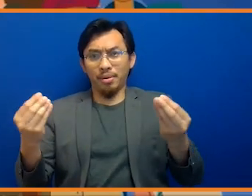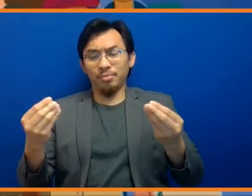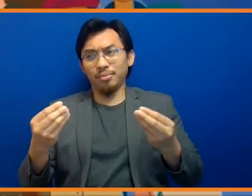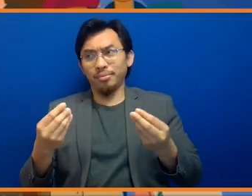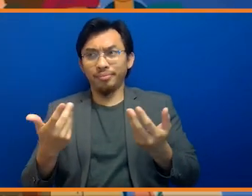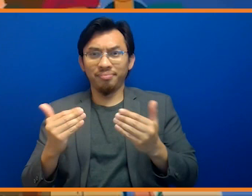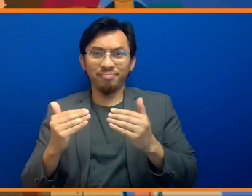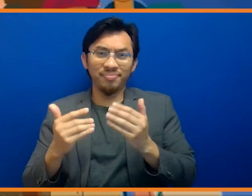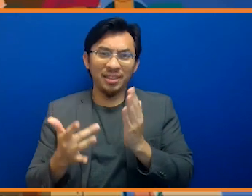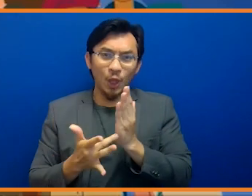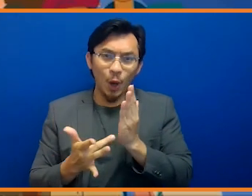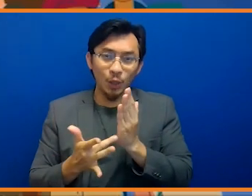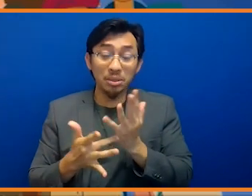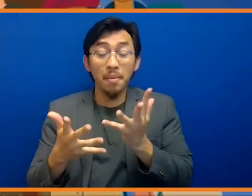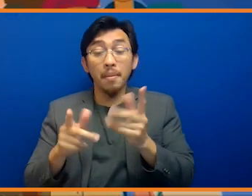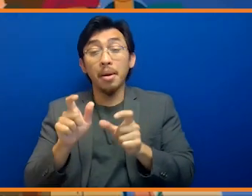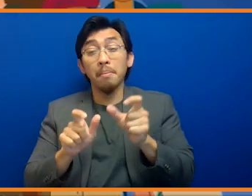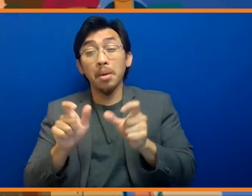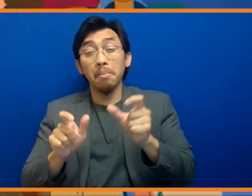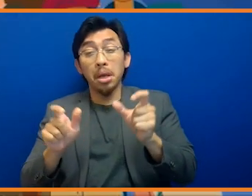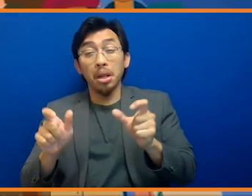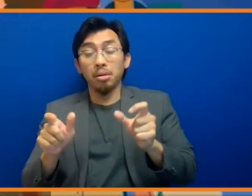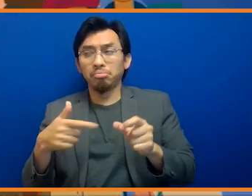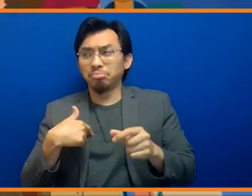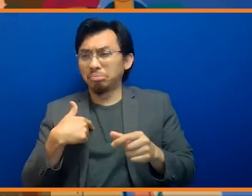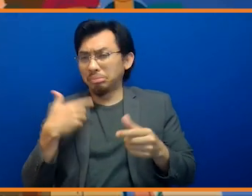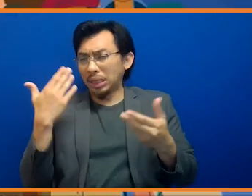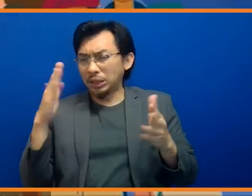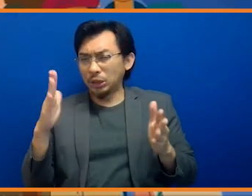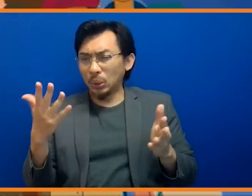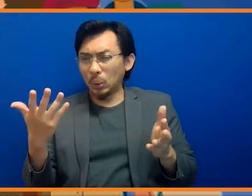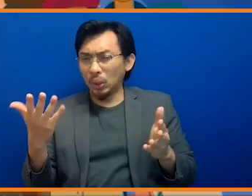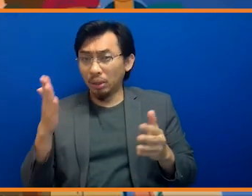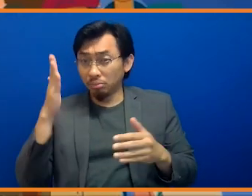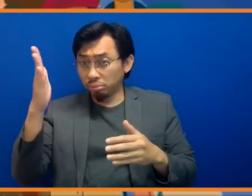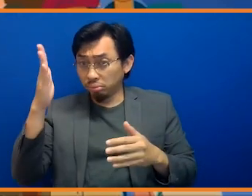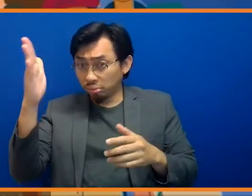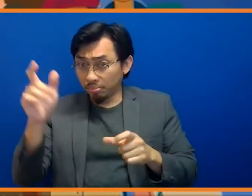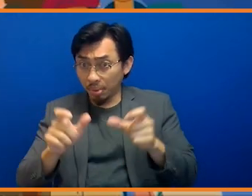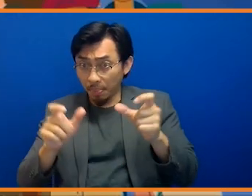technology. So maybe people, we don't know in the future, people